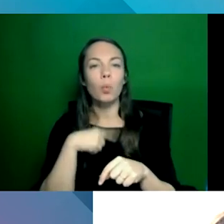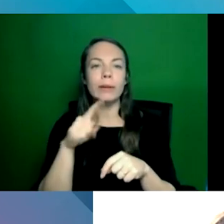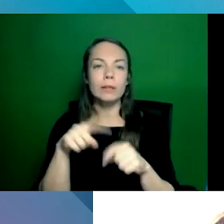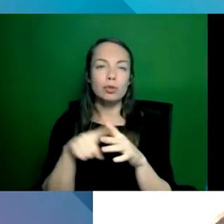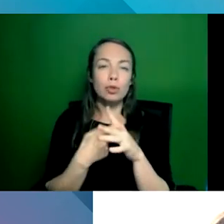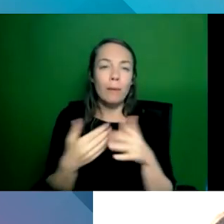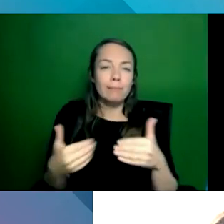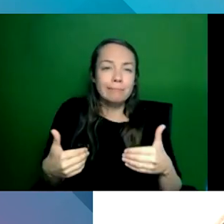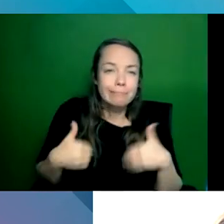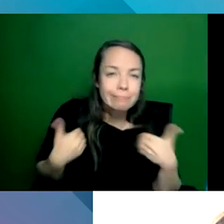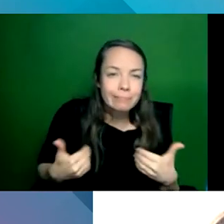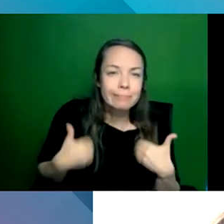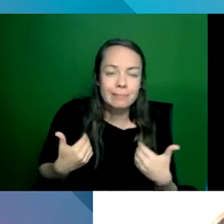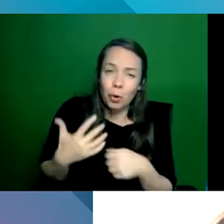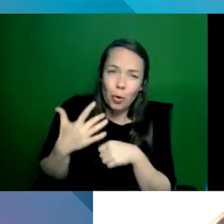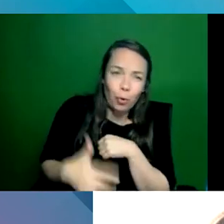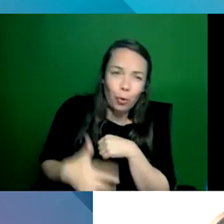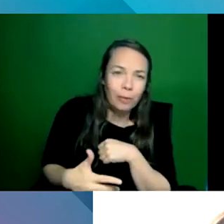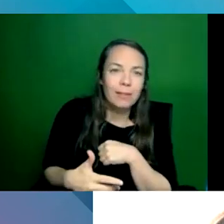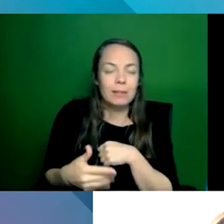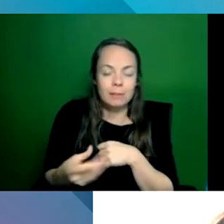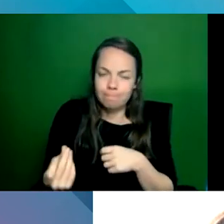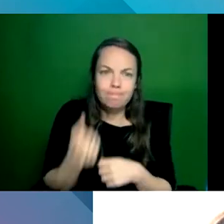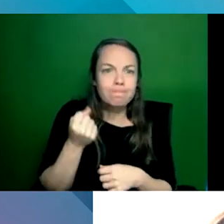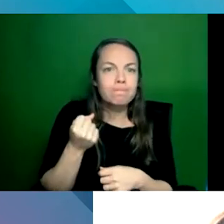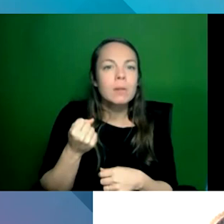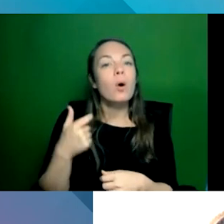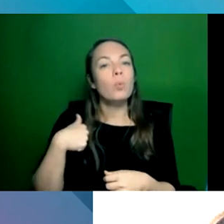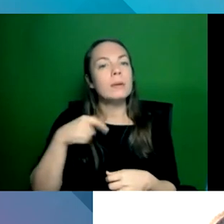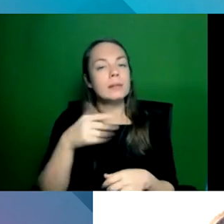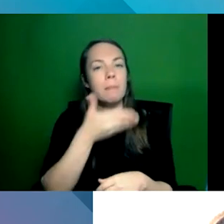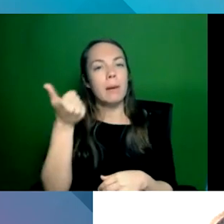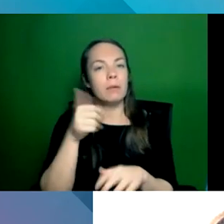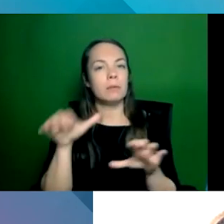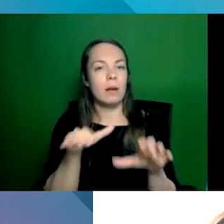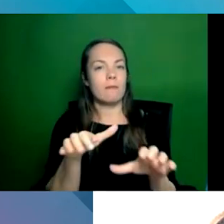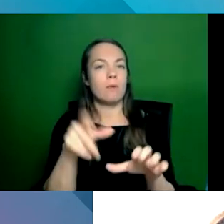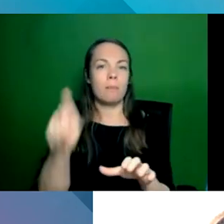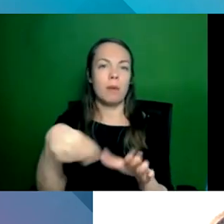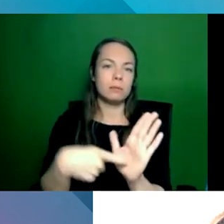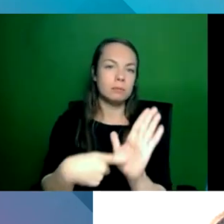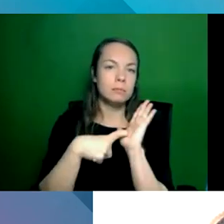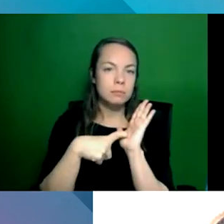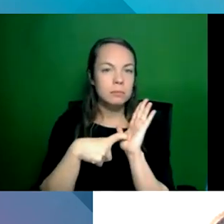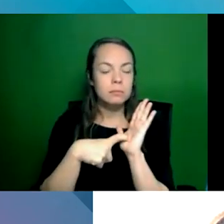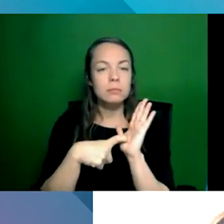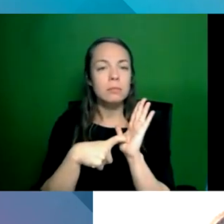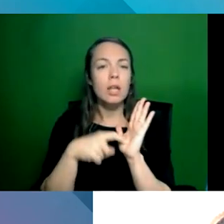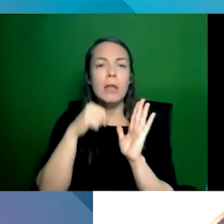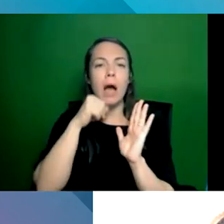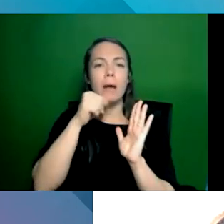with our youth. We need to there needs to be a better effort. And this is no shade against